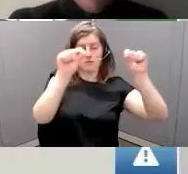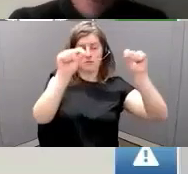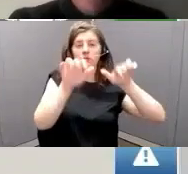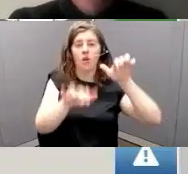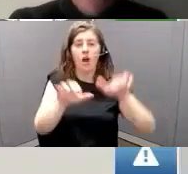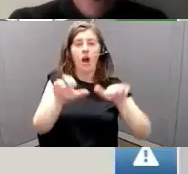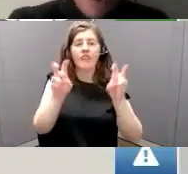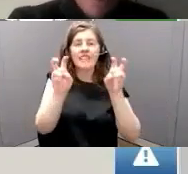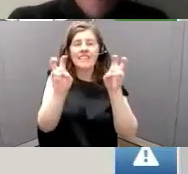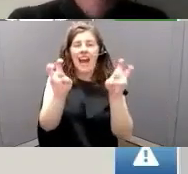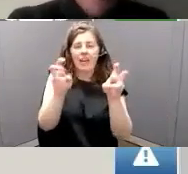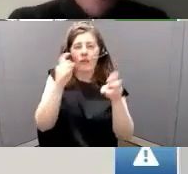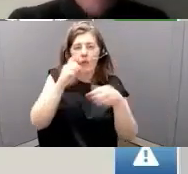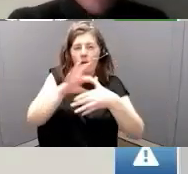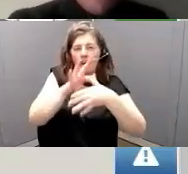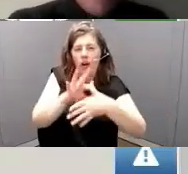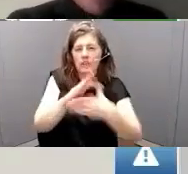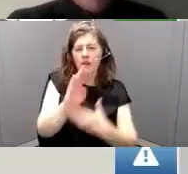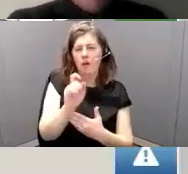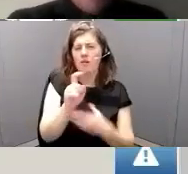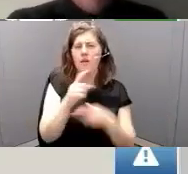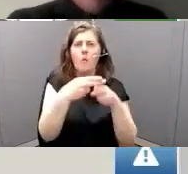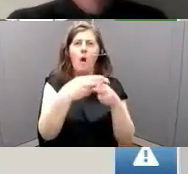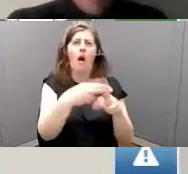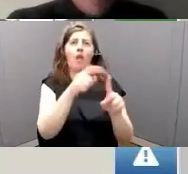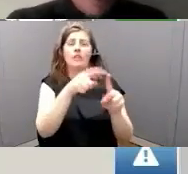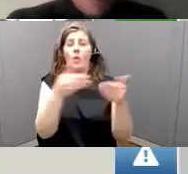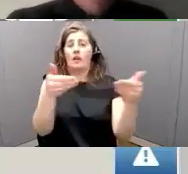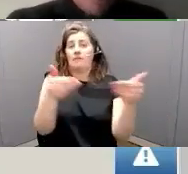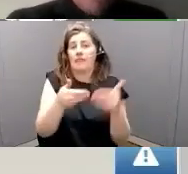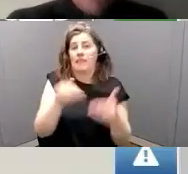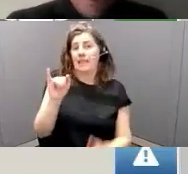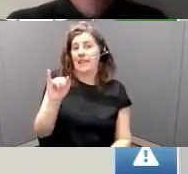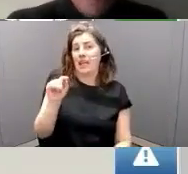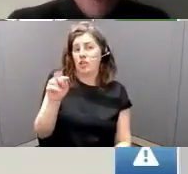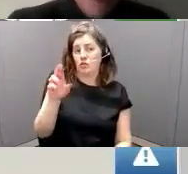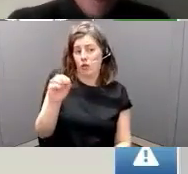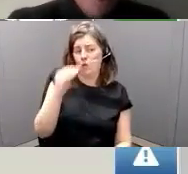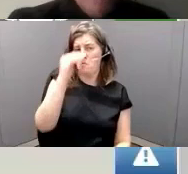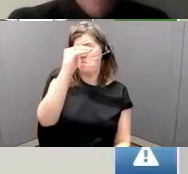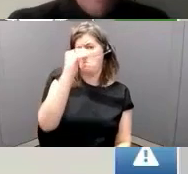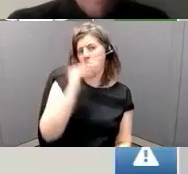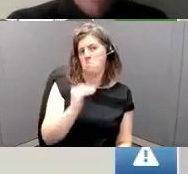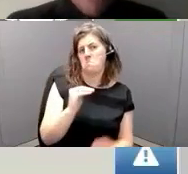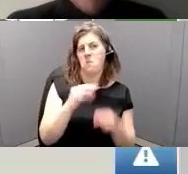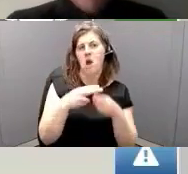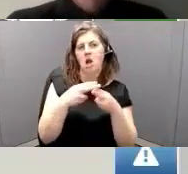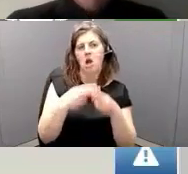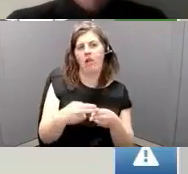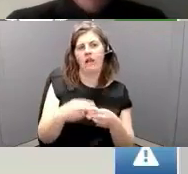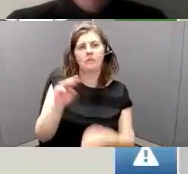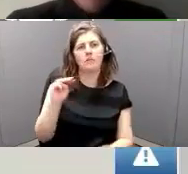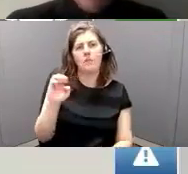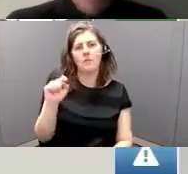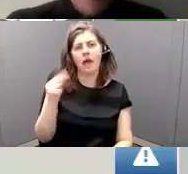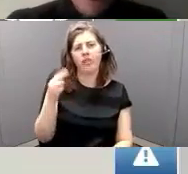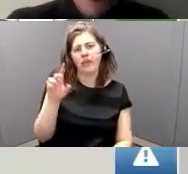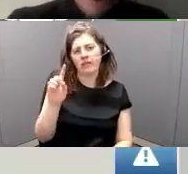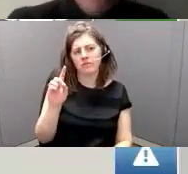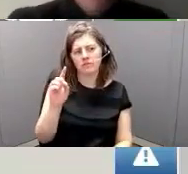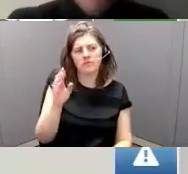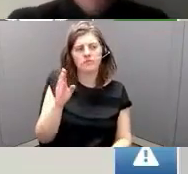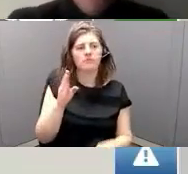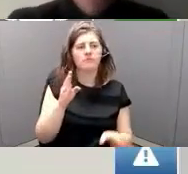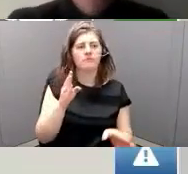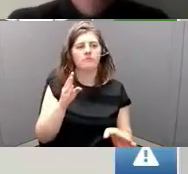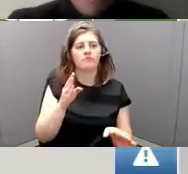box titles. Now I'll call this one intro. I'll go to the next one. I'll call that method. I'll call